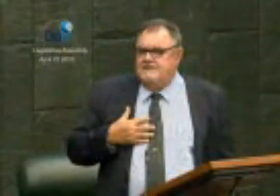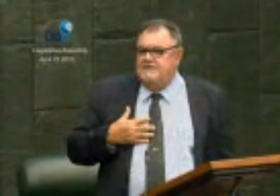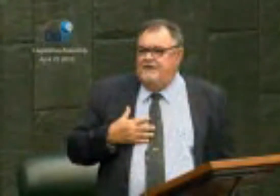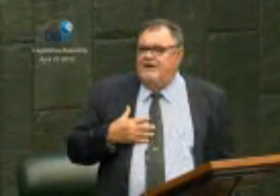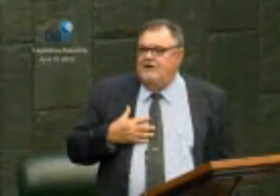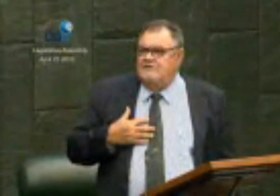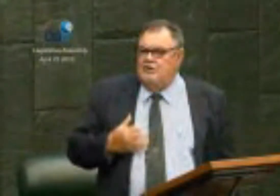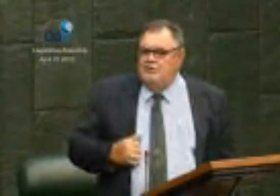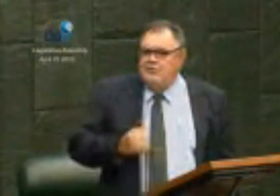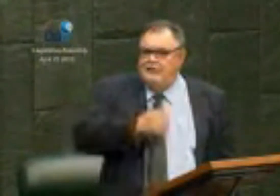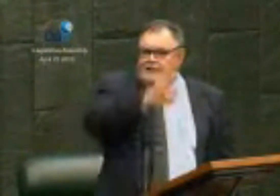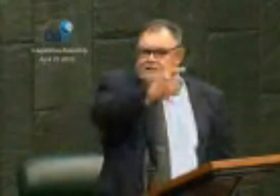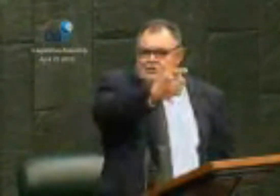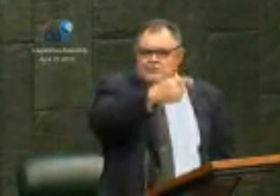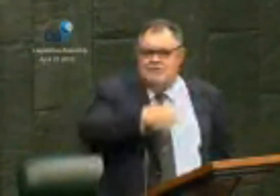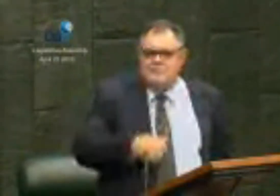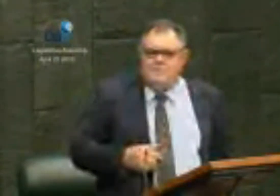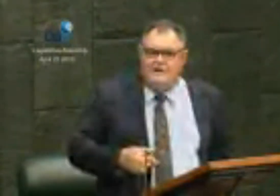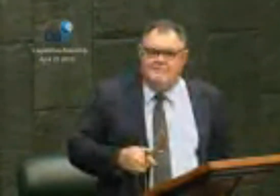paying them $10.